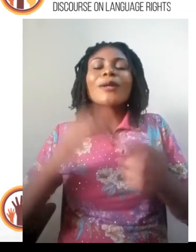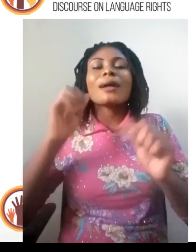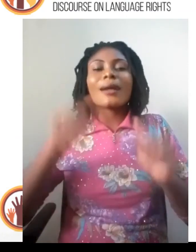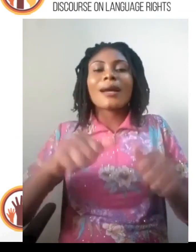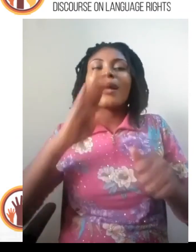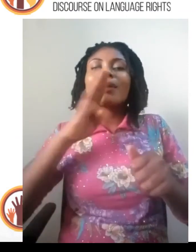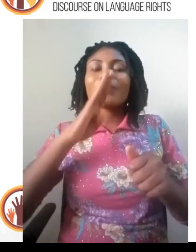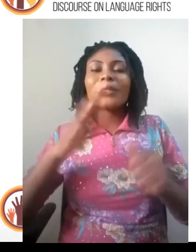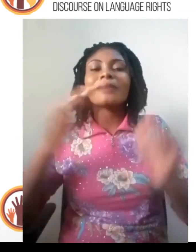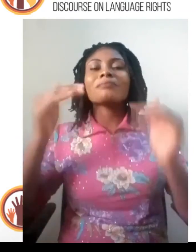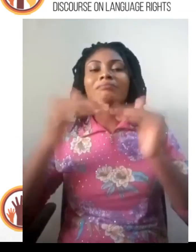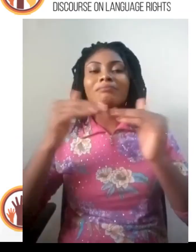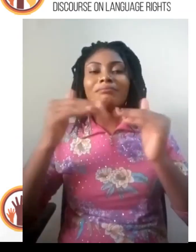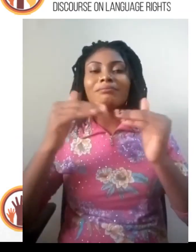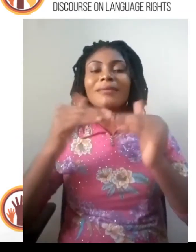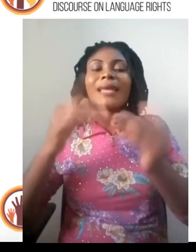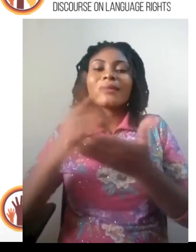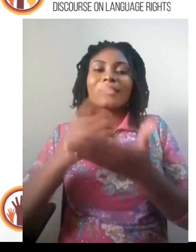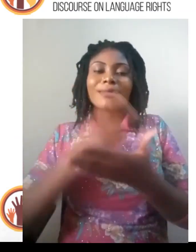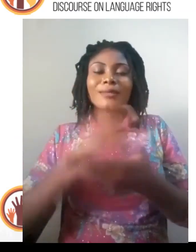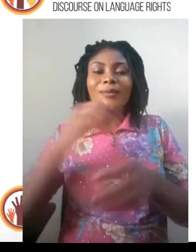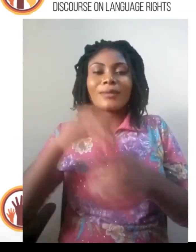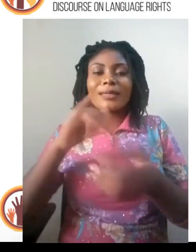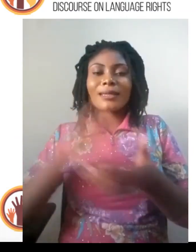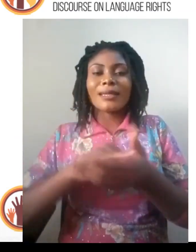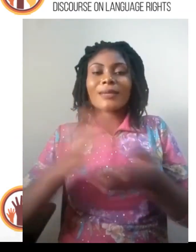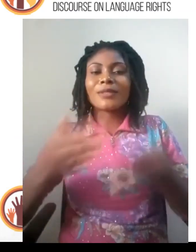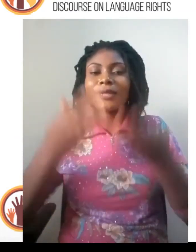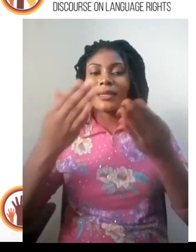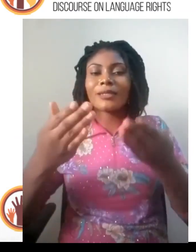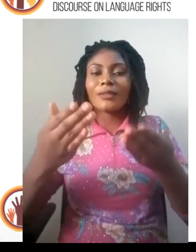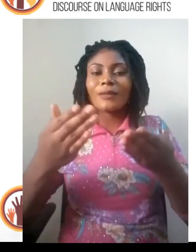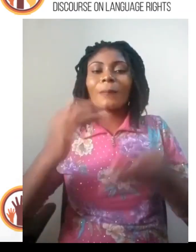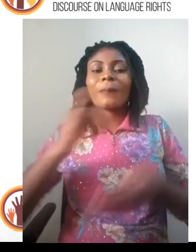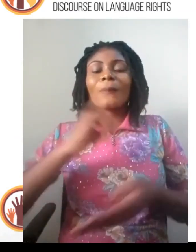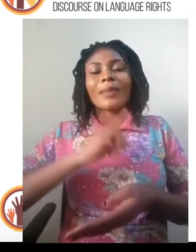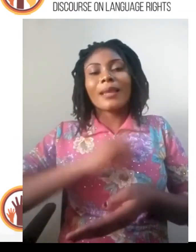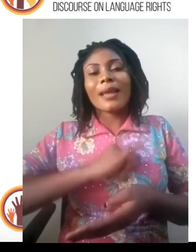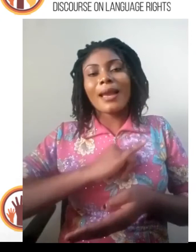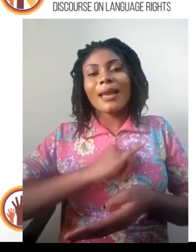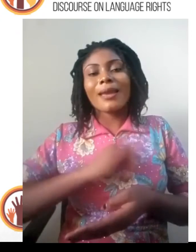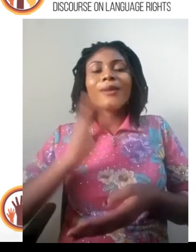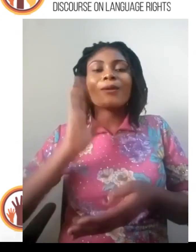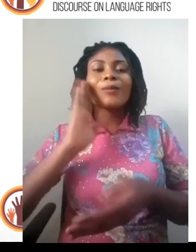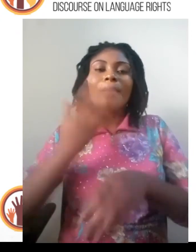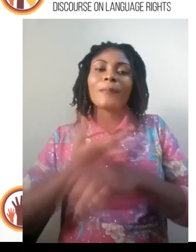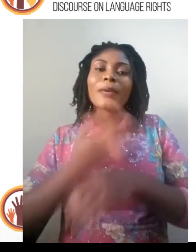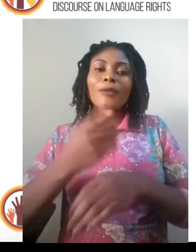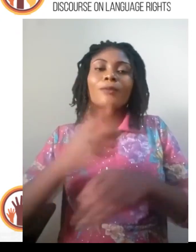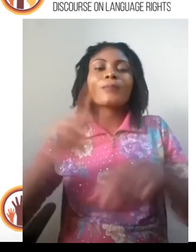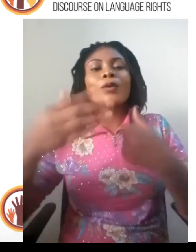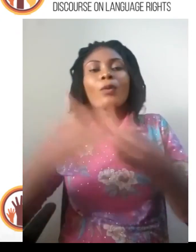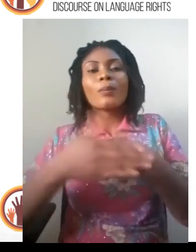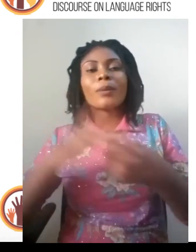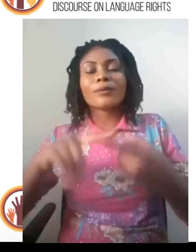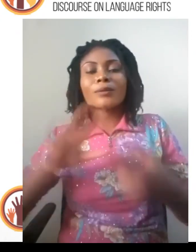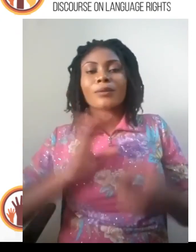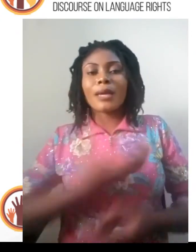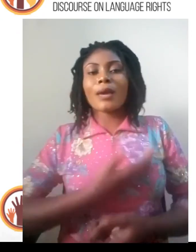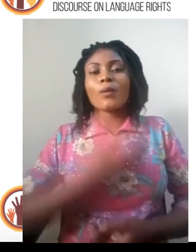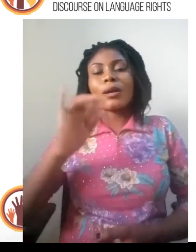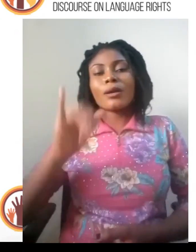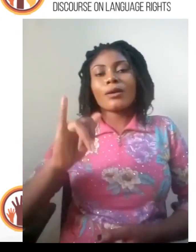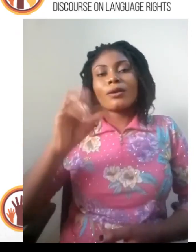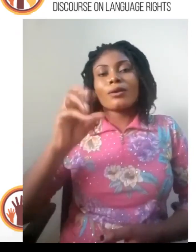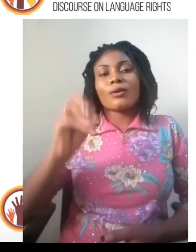that presentation. So I bet you go to our YouTube channel and find the presentation by Victoria Nyst and